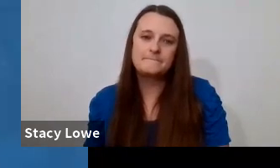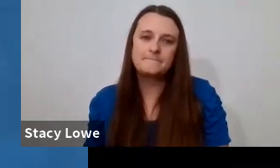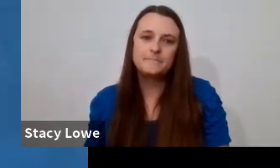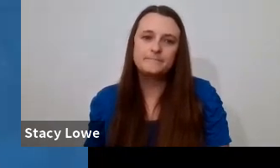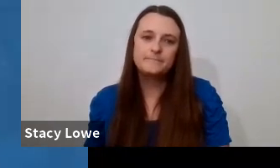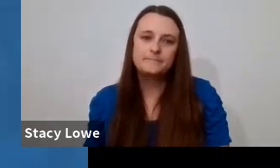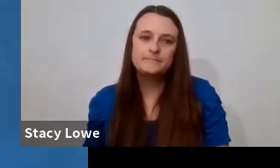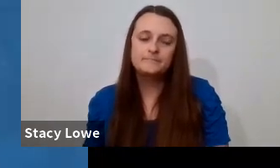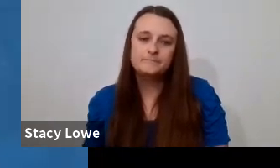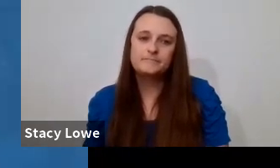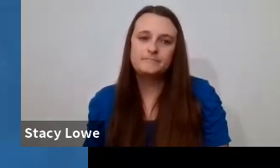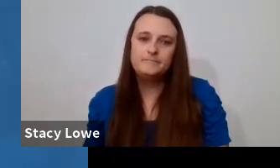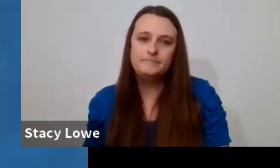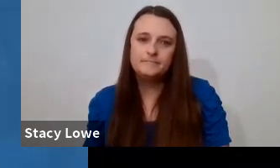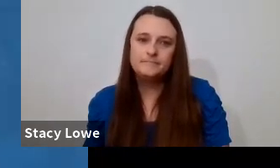Now, much of the,